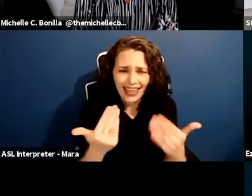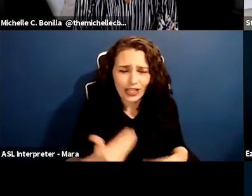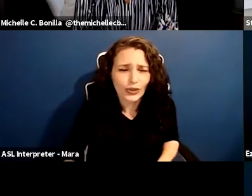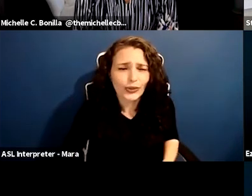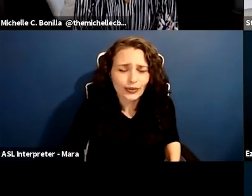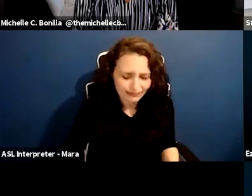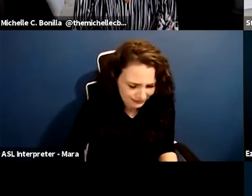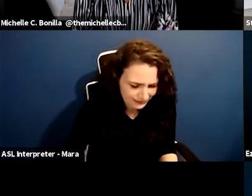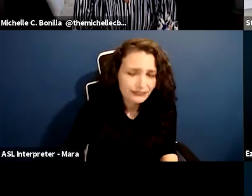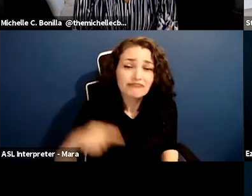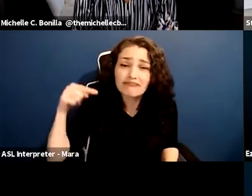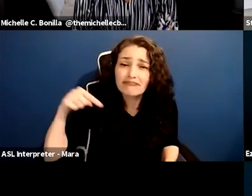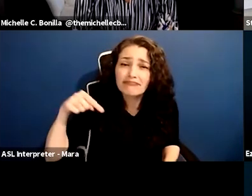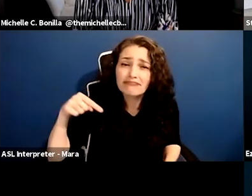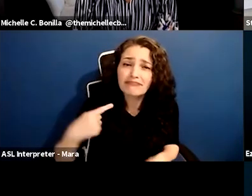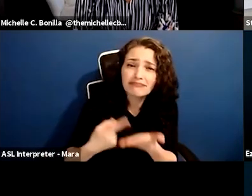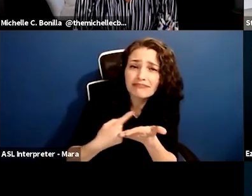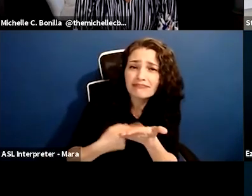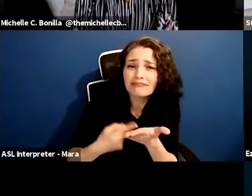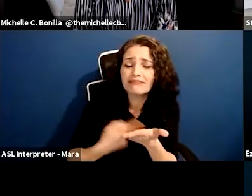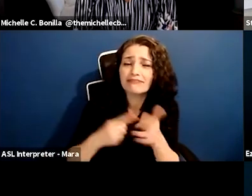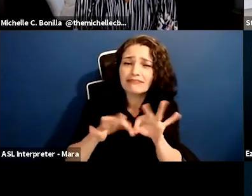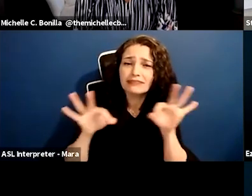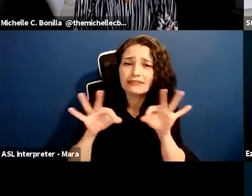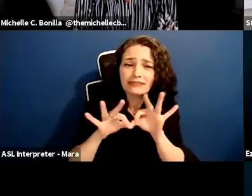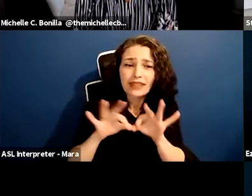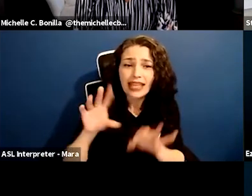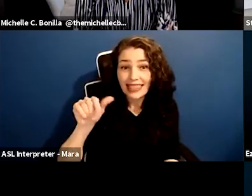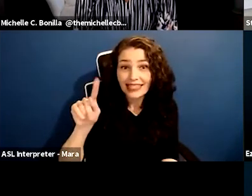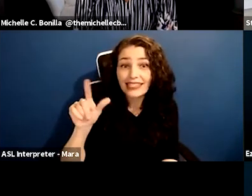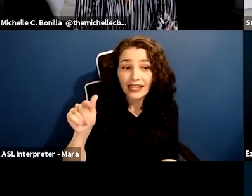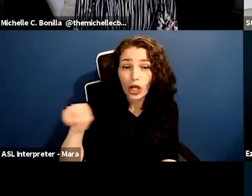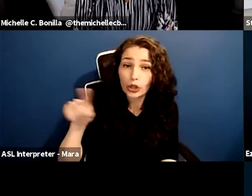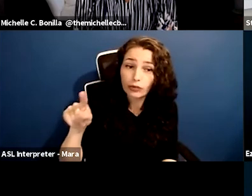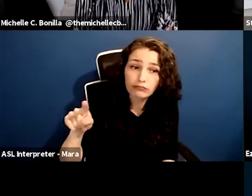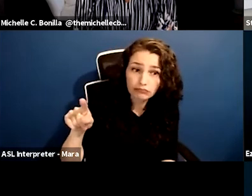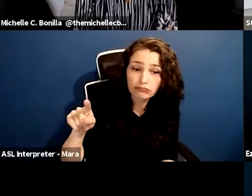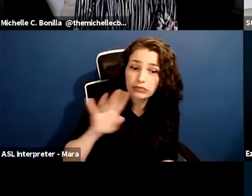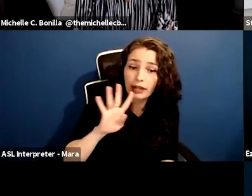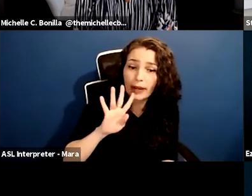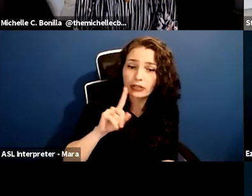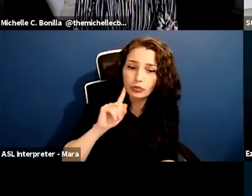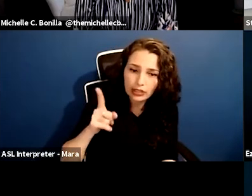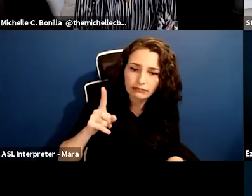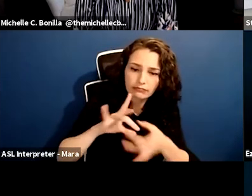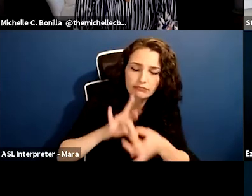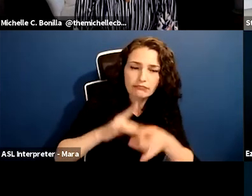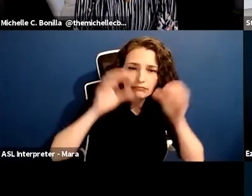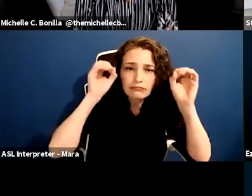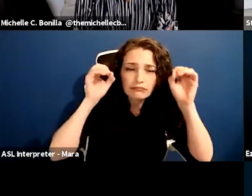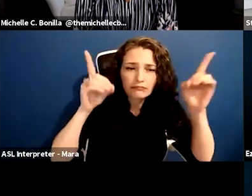an important conversation. And the data, when you talk about it, it's part of the education. This whole idea of what we're trying to do this week is take